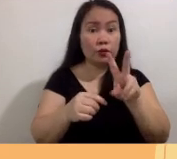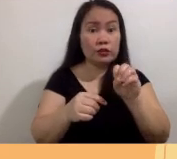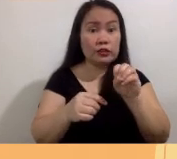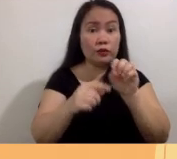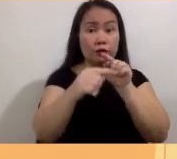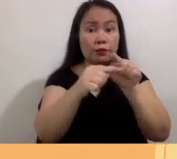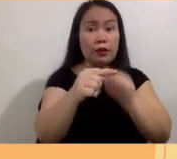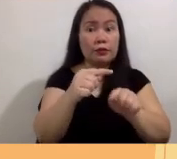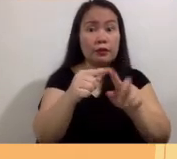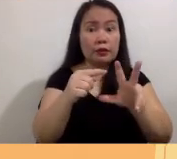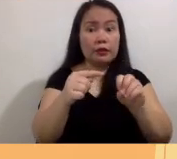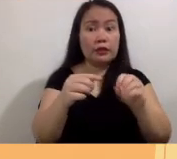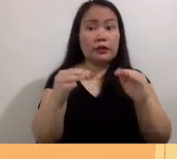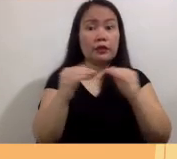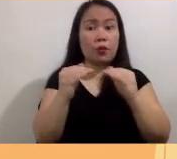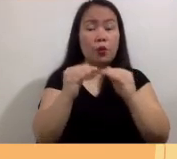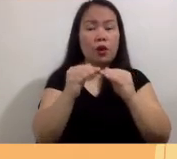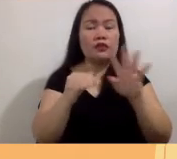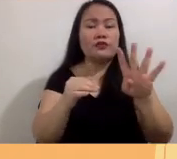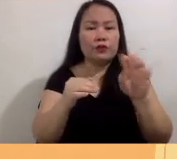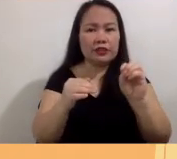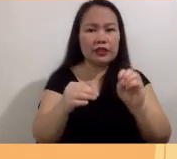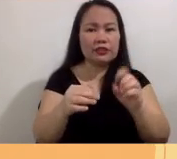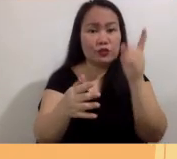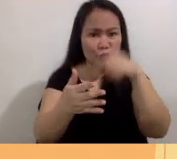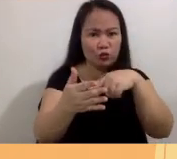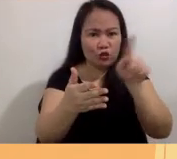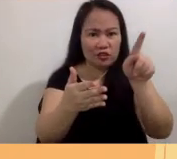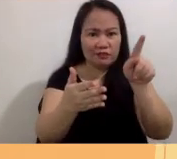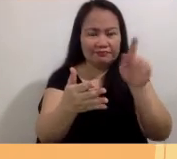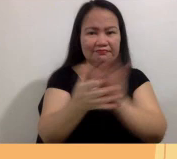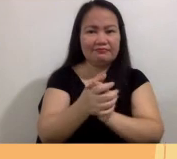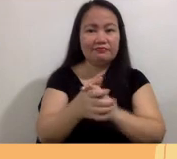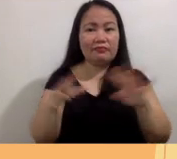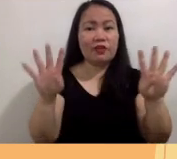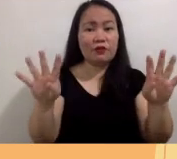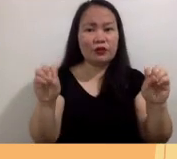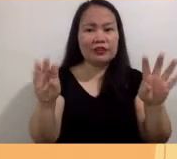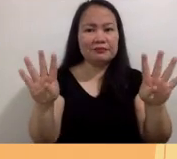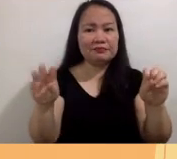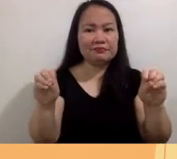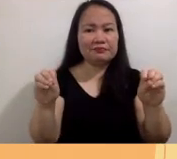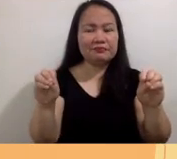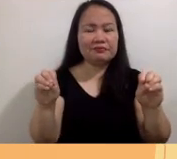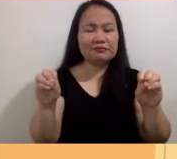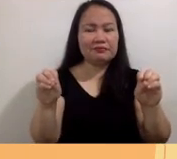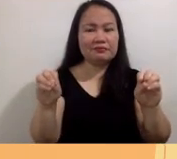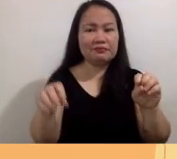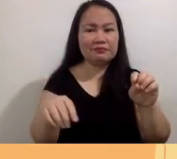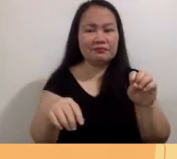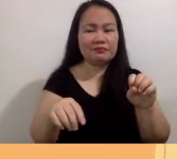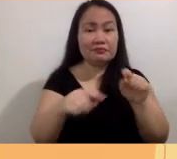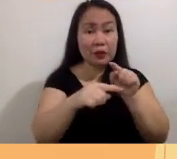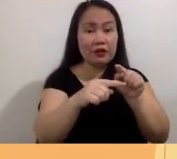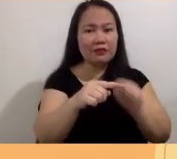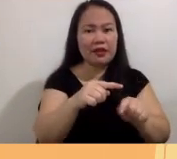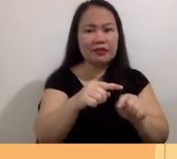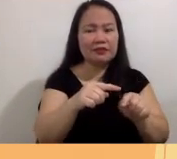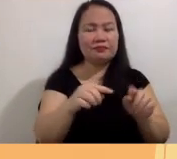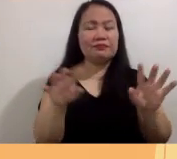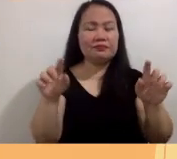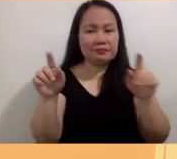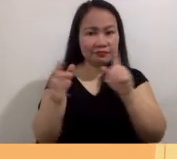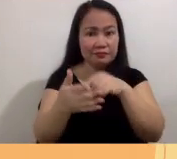Now, 40, eto siya. And then, sa kabila, on the right side, we have 120 over 30, that